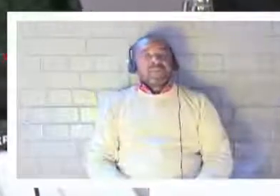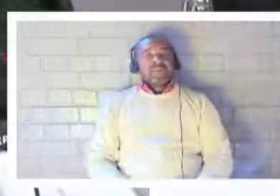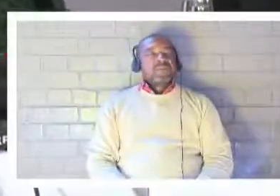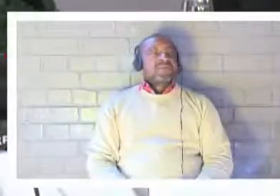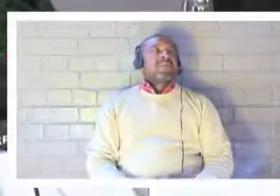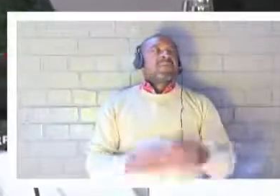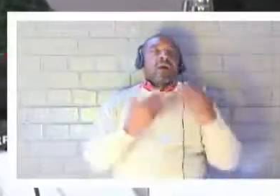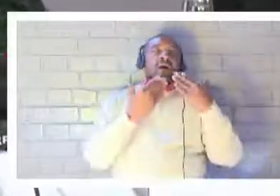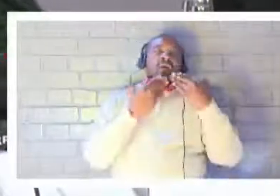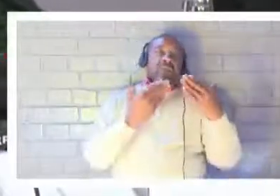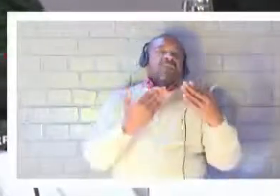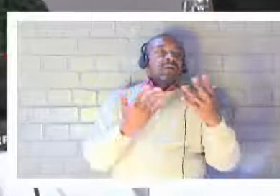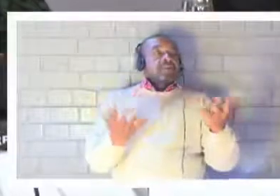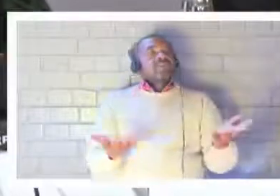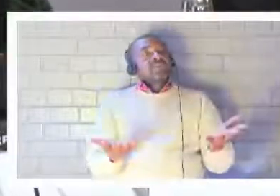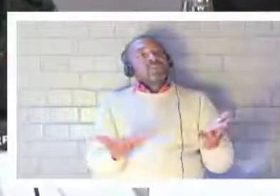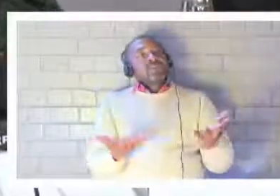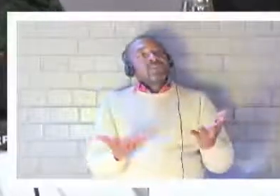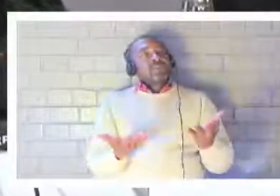Thank you.